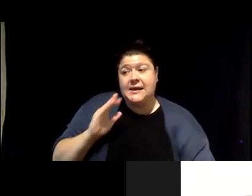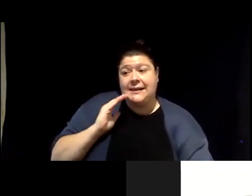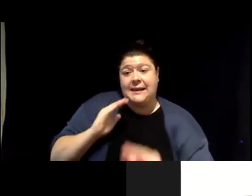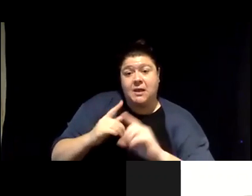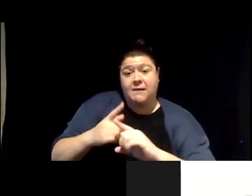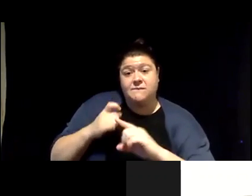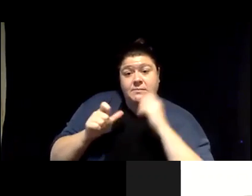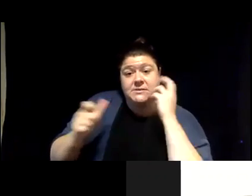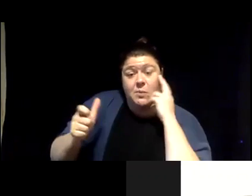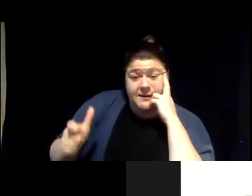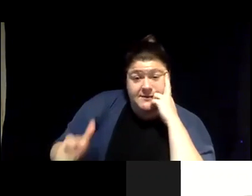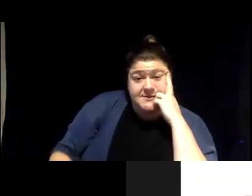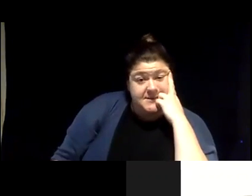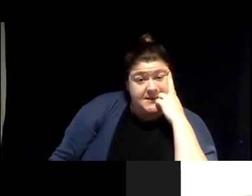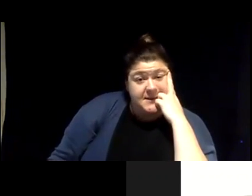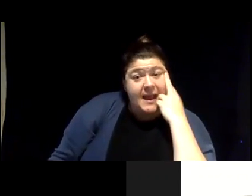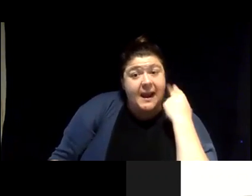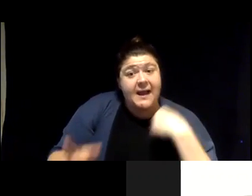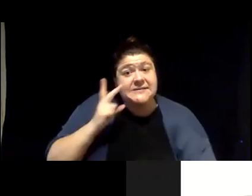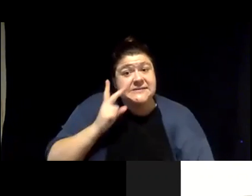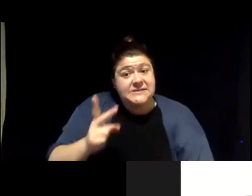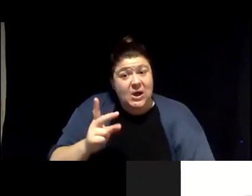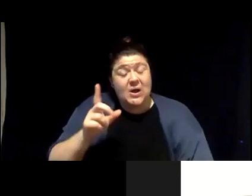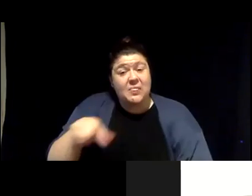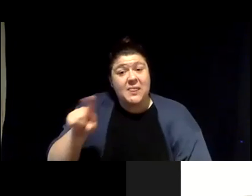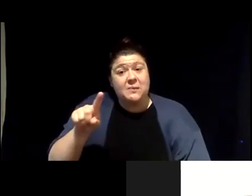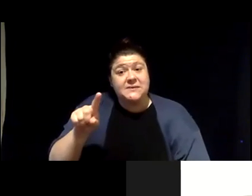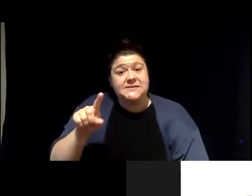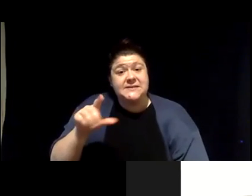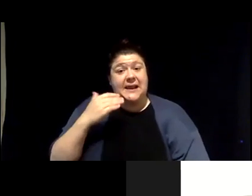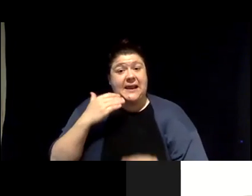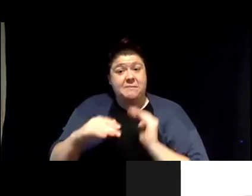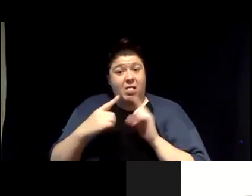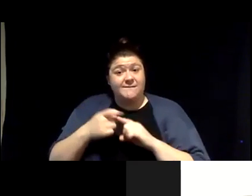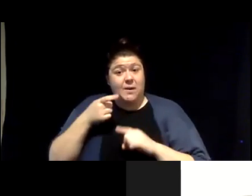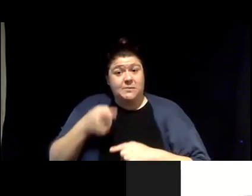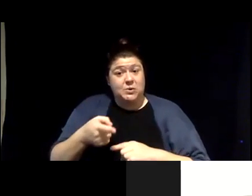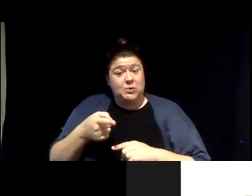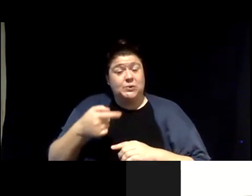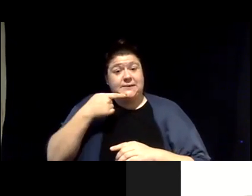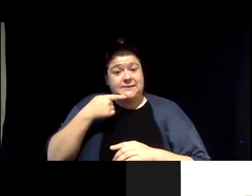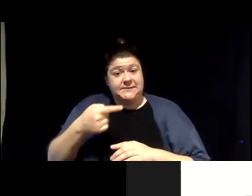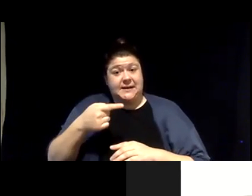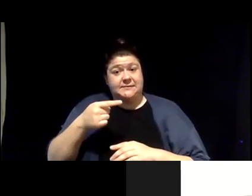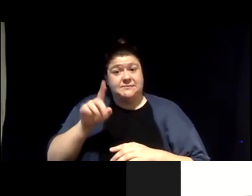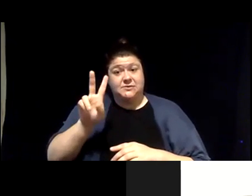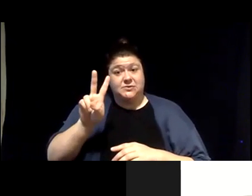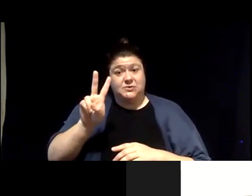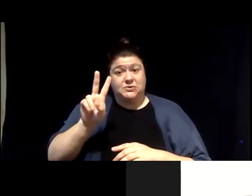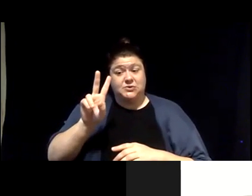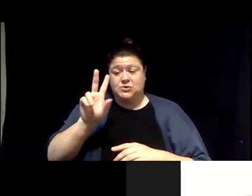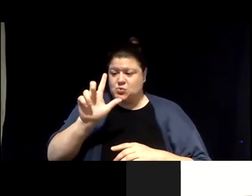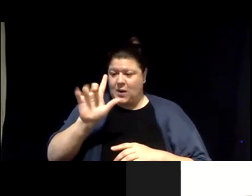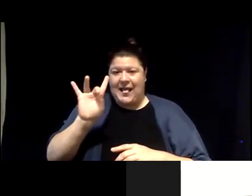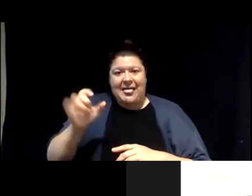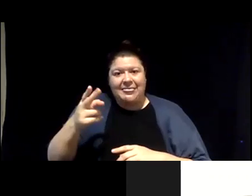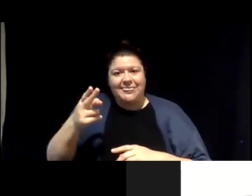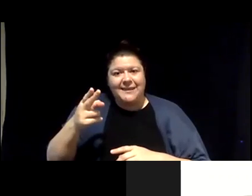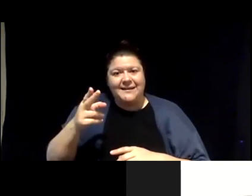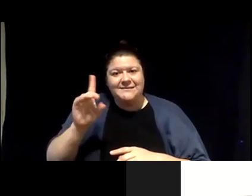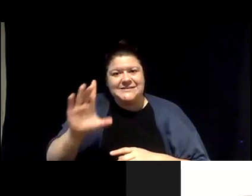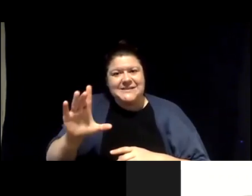else, and I saw that there was an email from you, and it said absence 28th of December, and I went, what? And then I just moved Oh on.